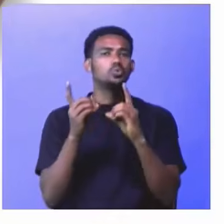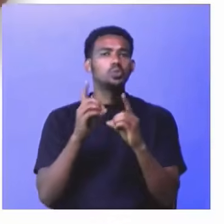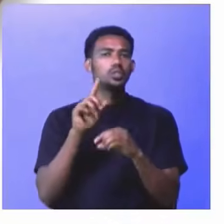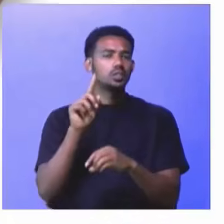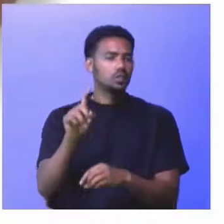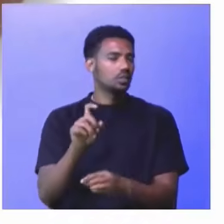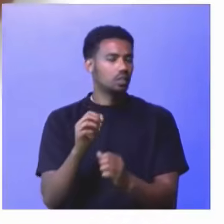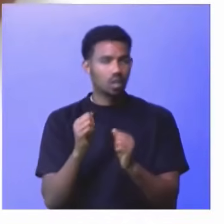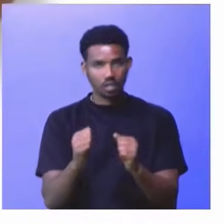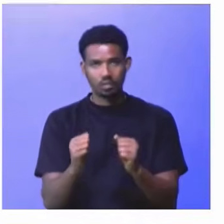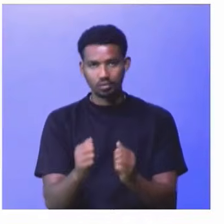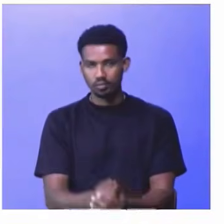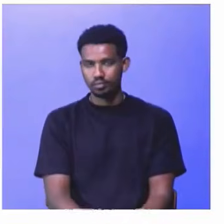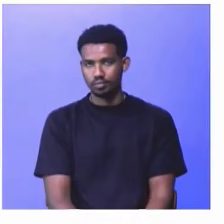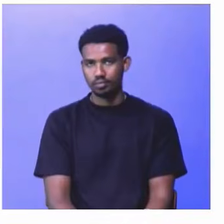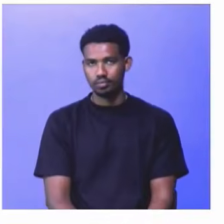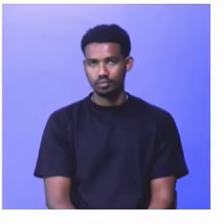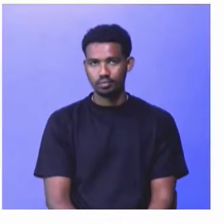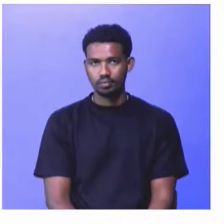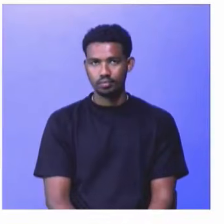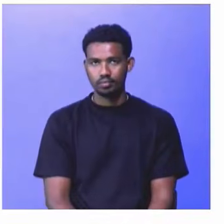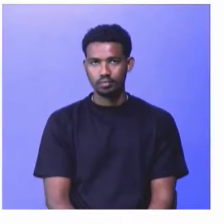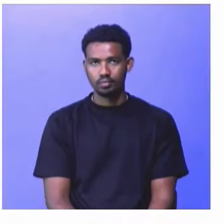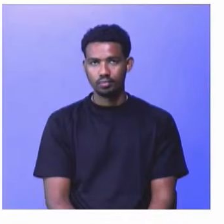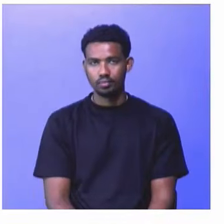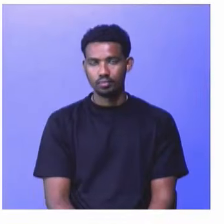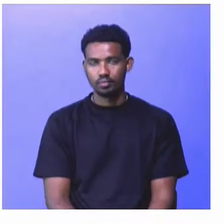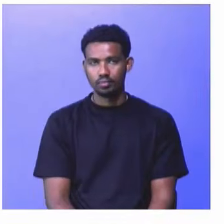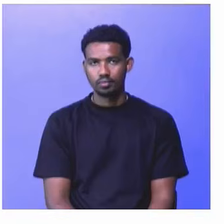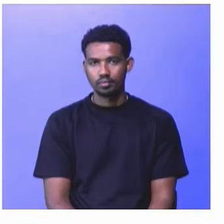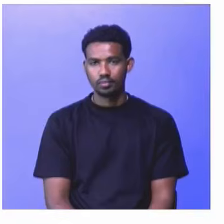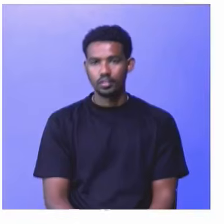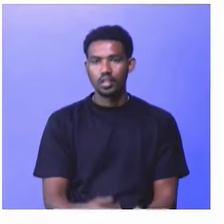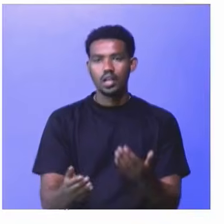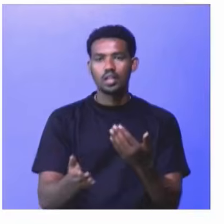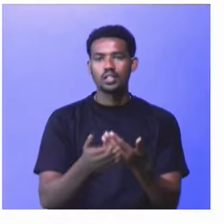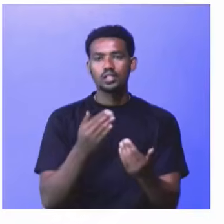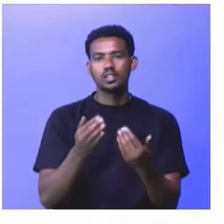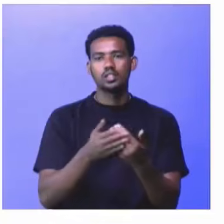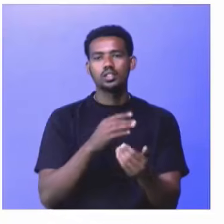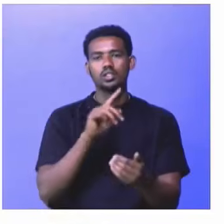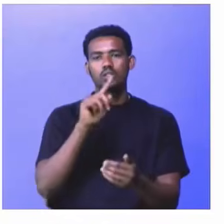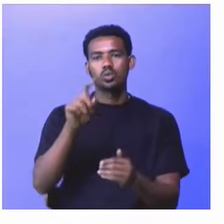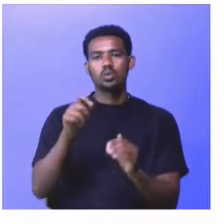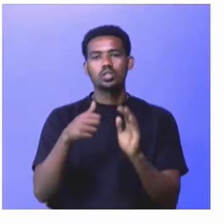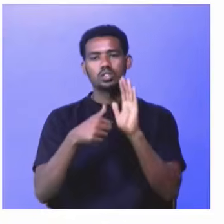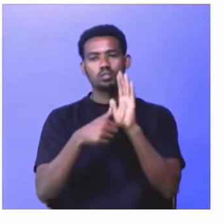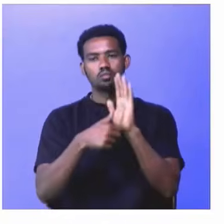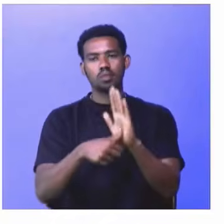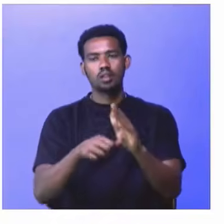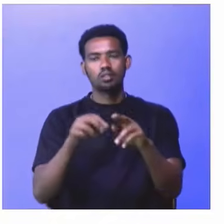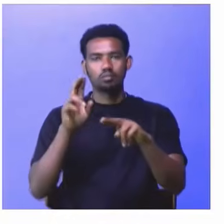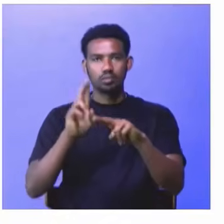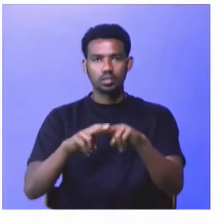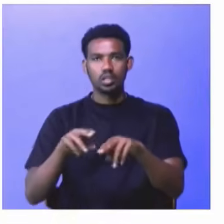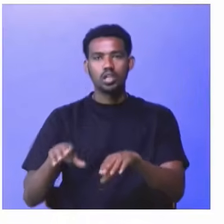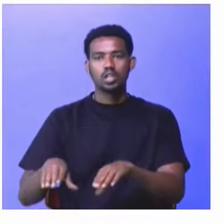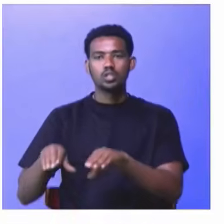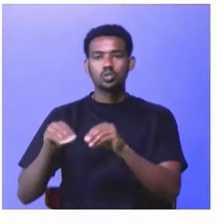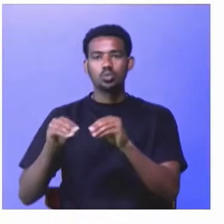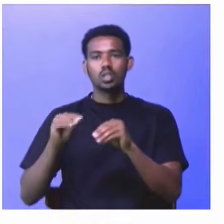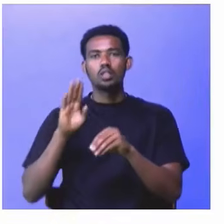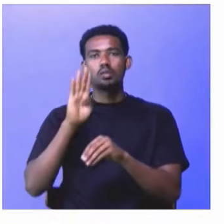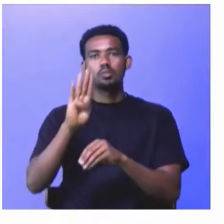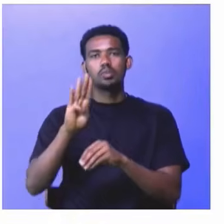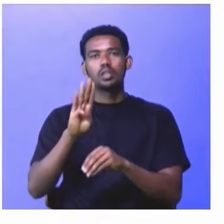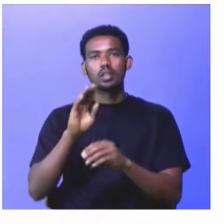Here is question mark. Easily, hello, how are you doing? Student B can also